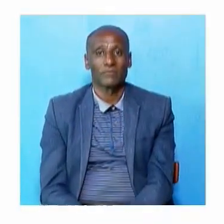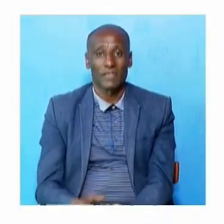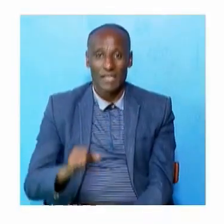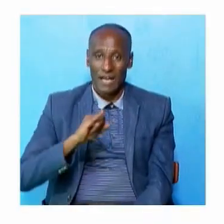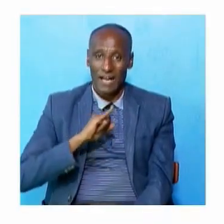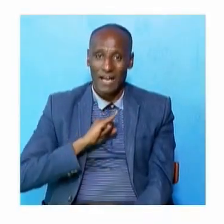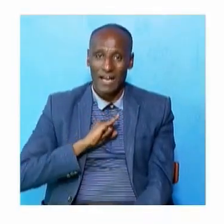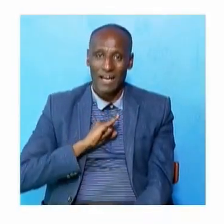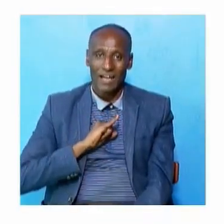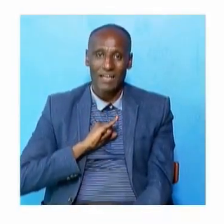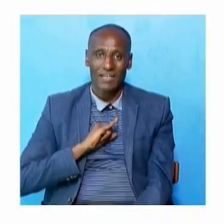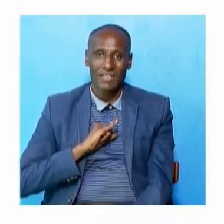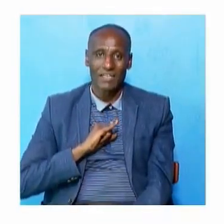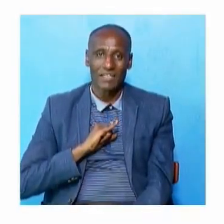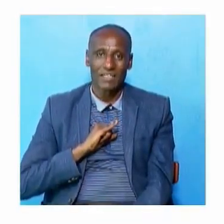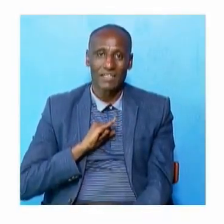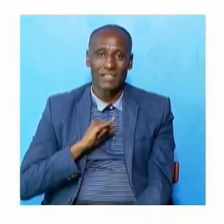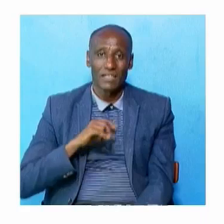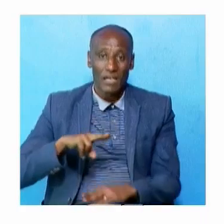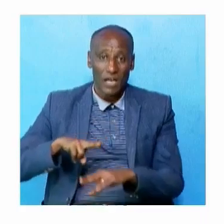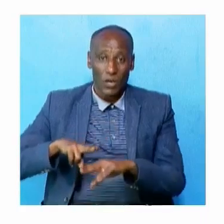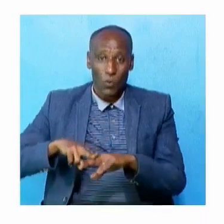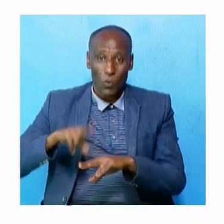I woke up